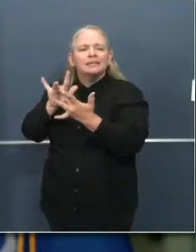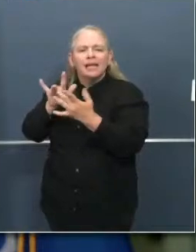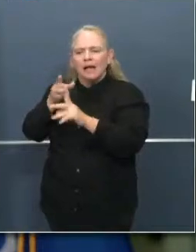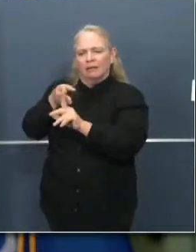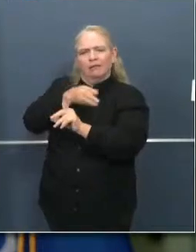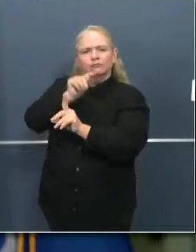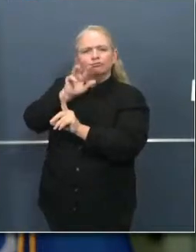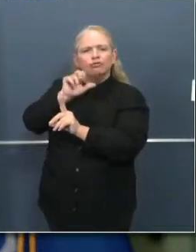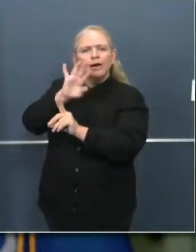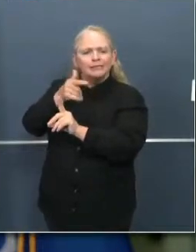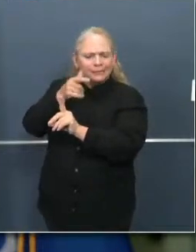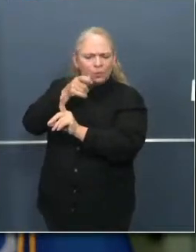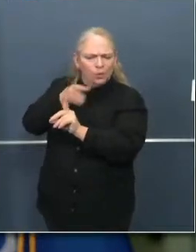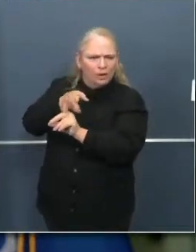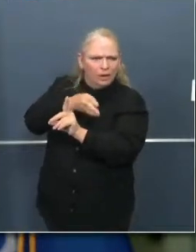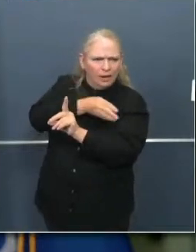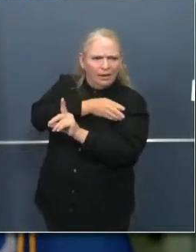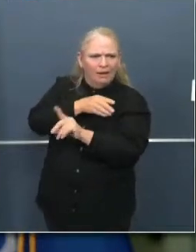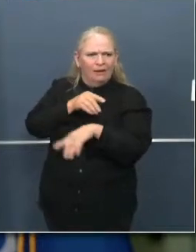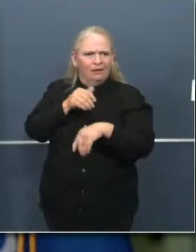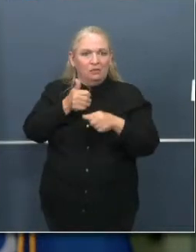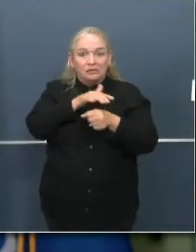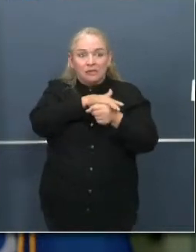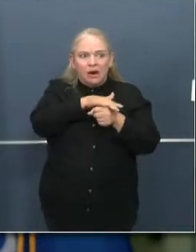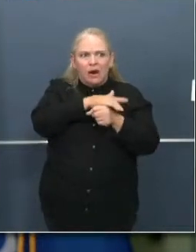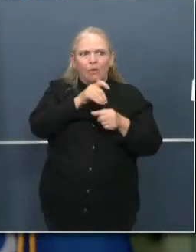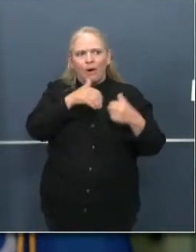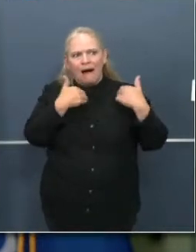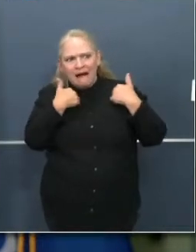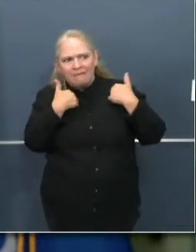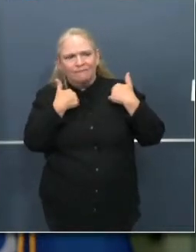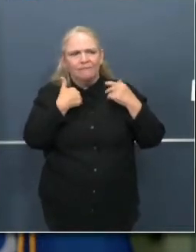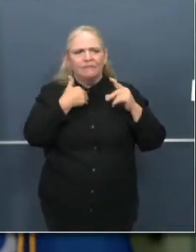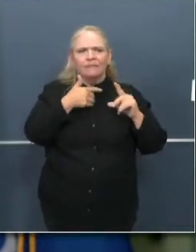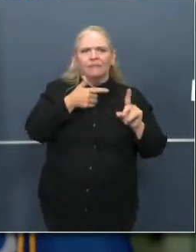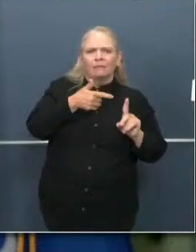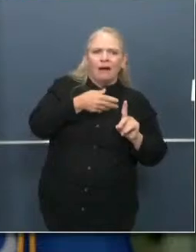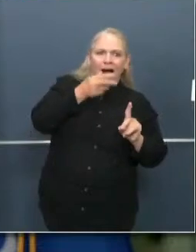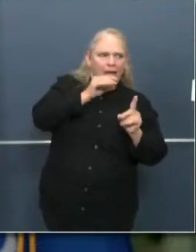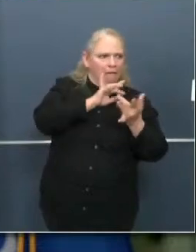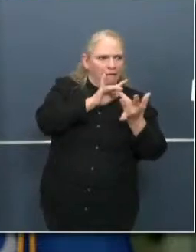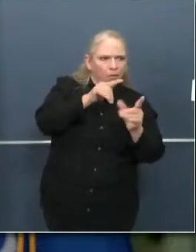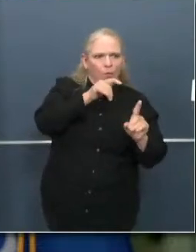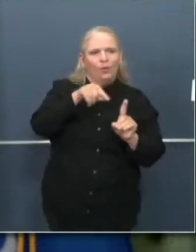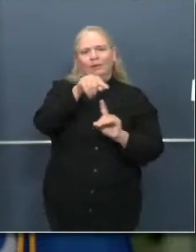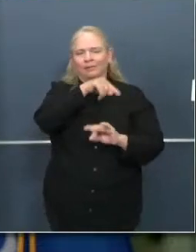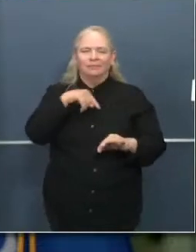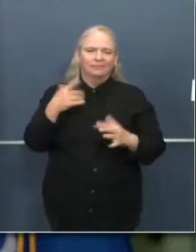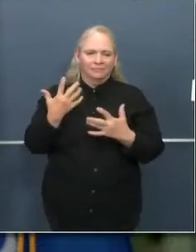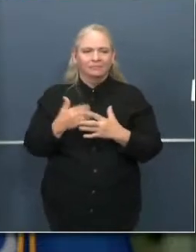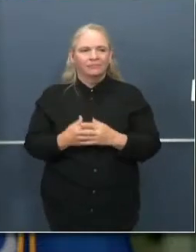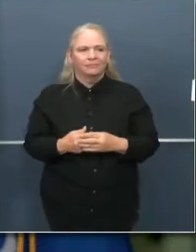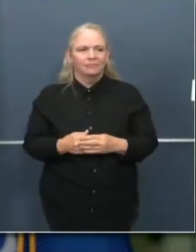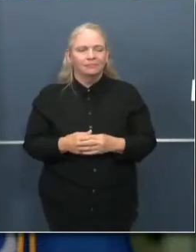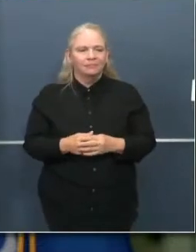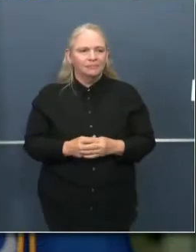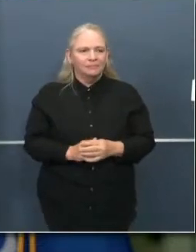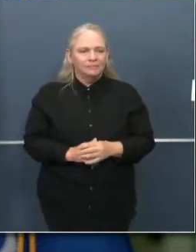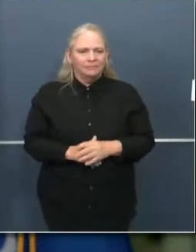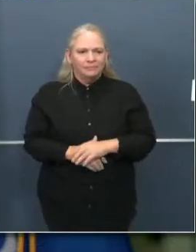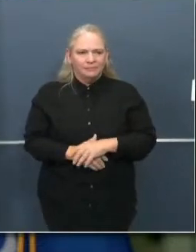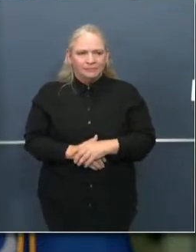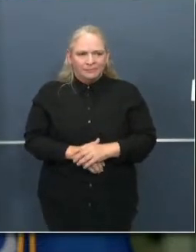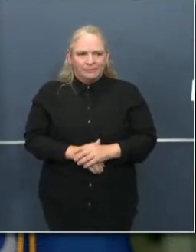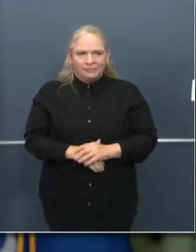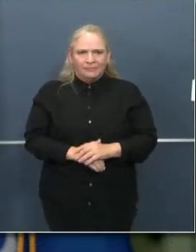member of a state government or local government, or for that matter, even federal government's making a phone call. You can imagine